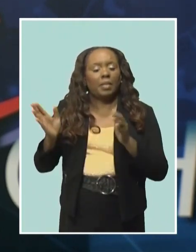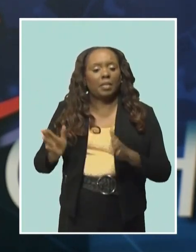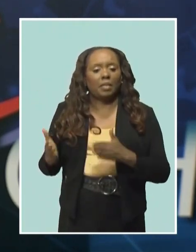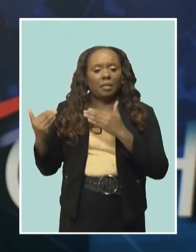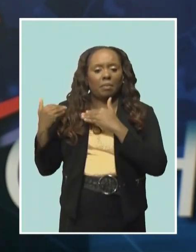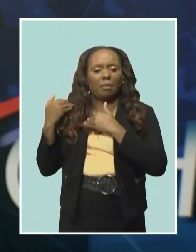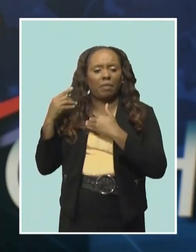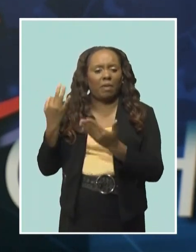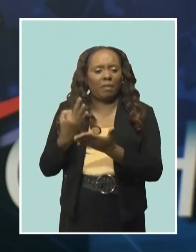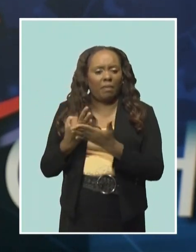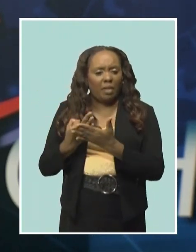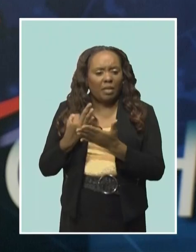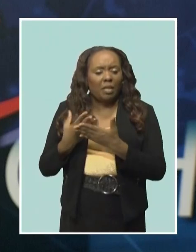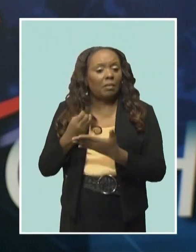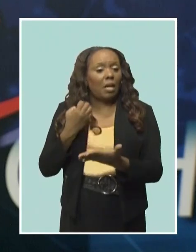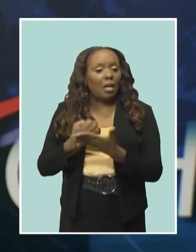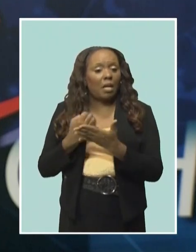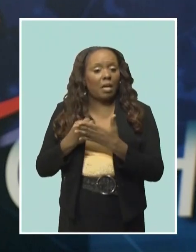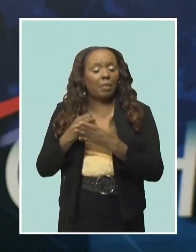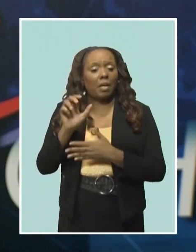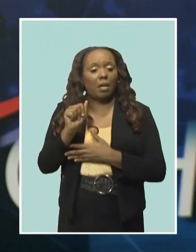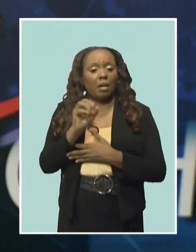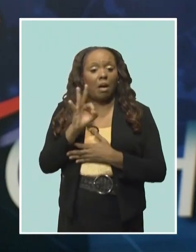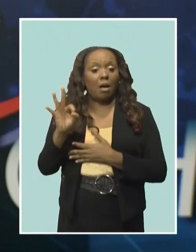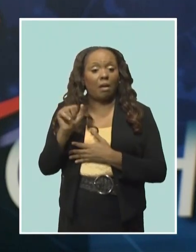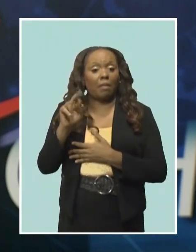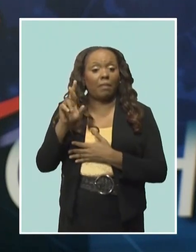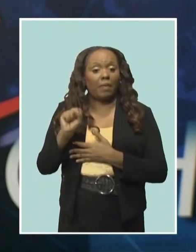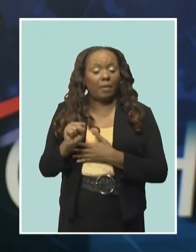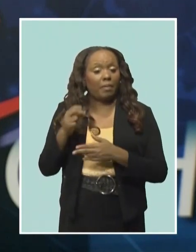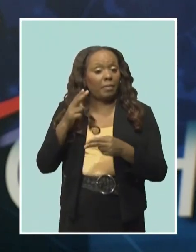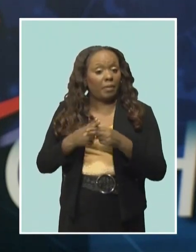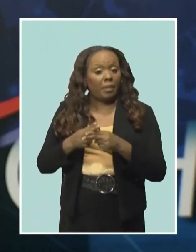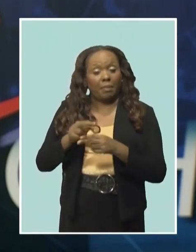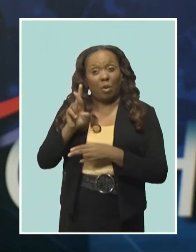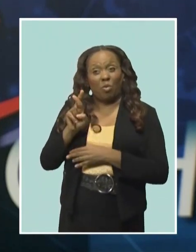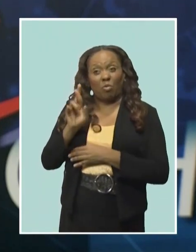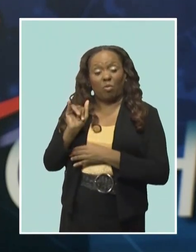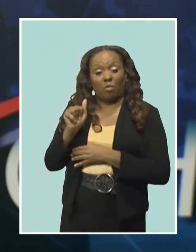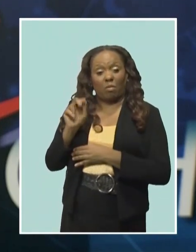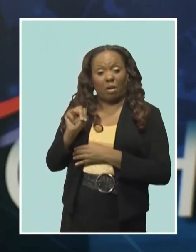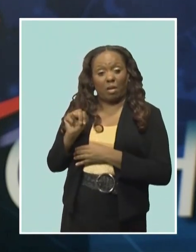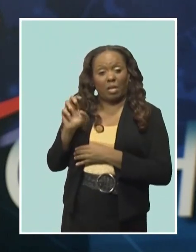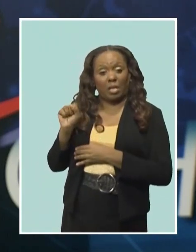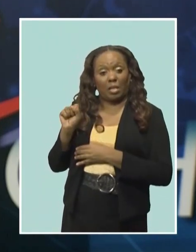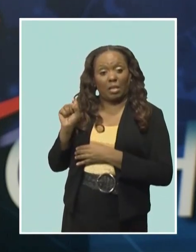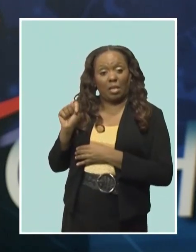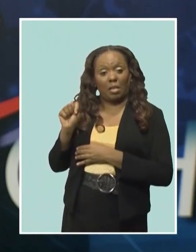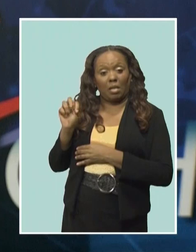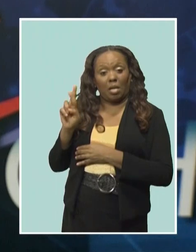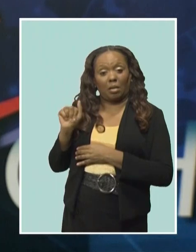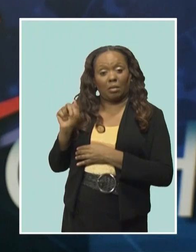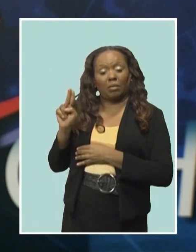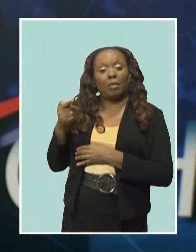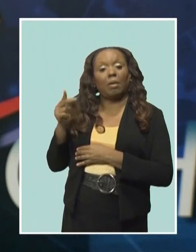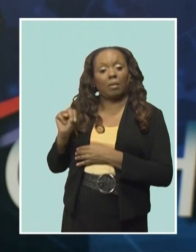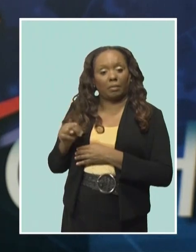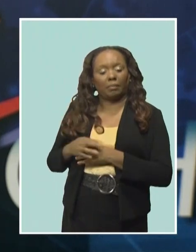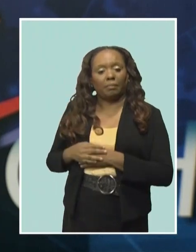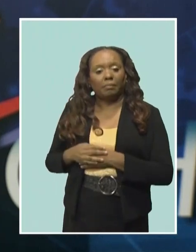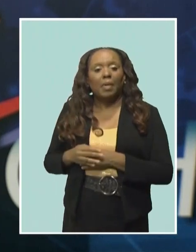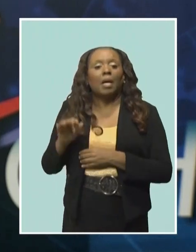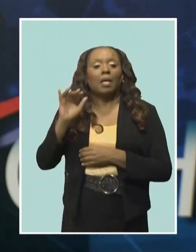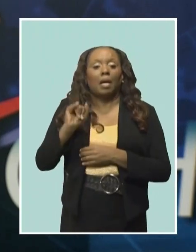by Minister in the Ministry of Finance and Economic Affairs Ryan Strawn. This follows the IMF Executive Board's conclusion of the